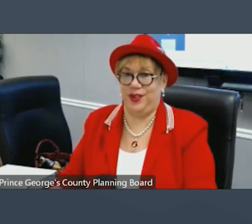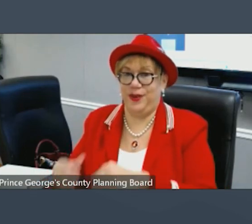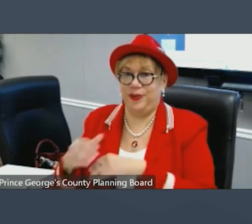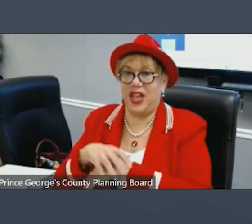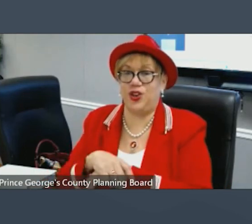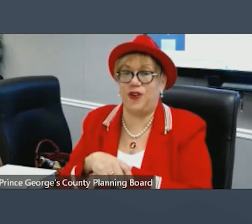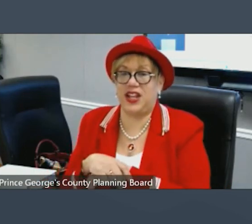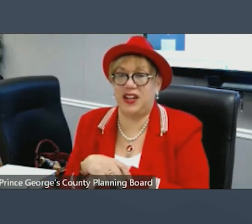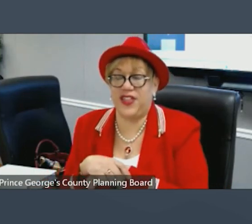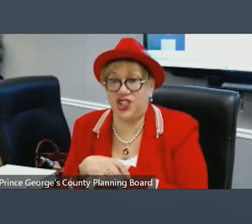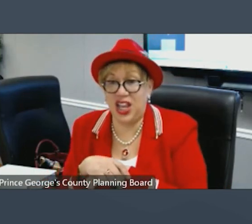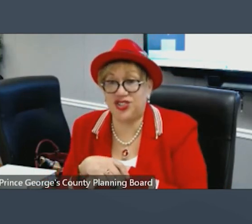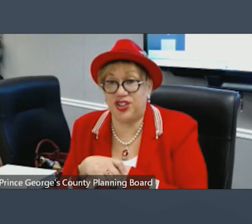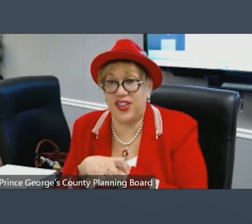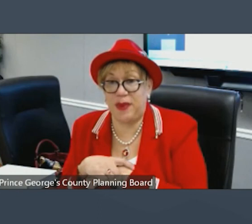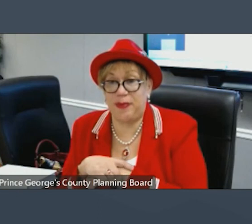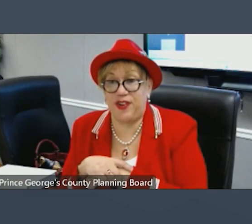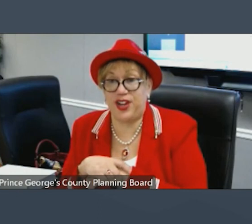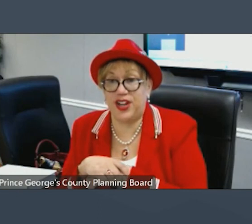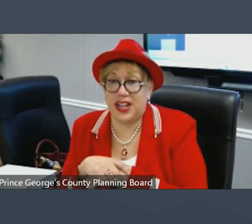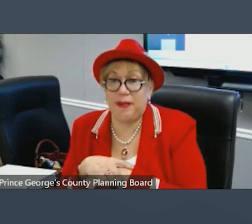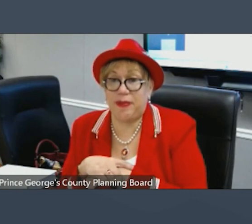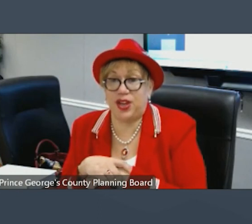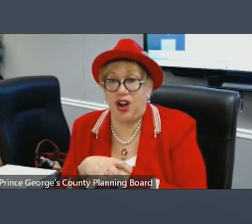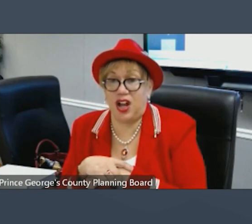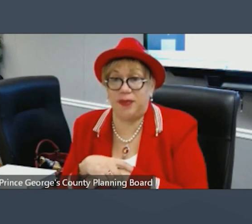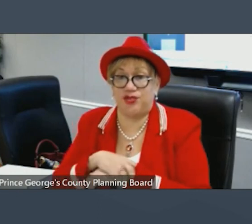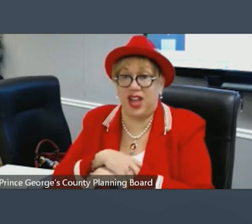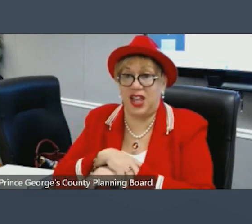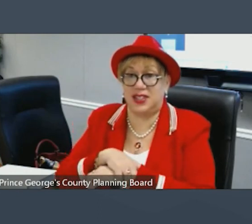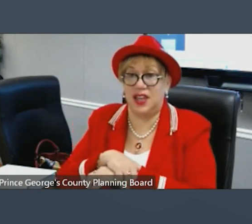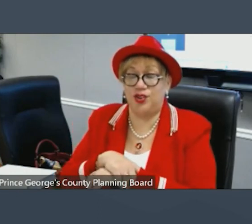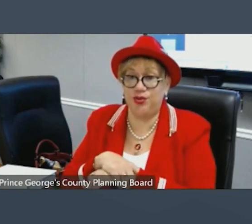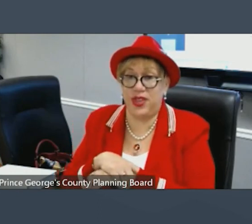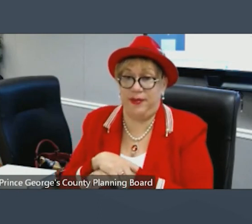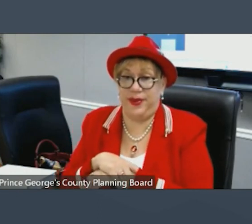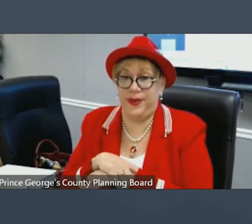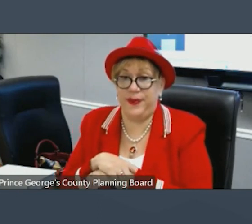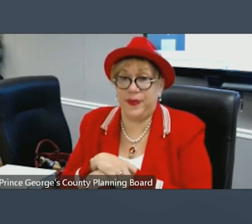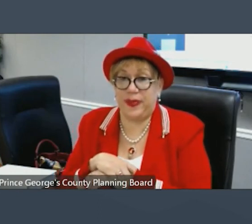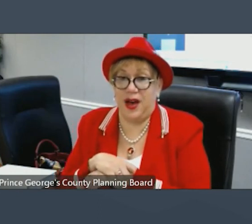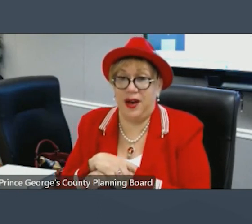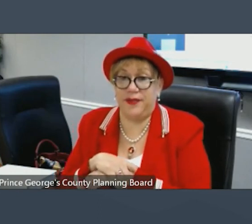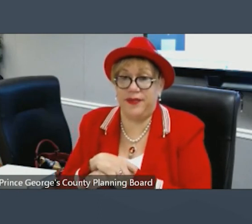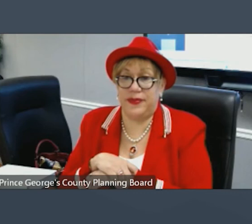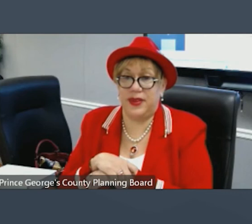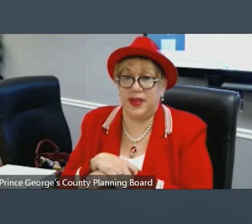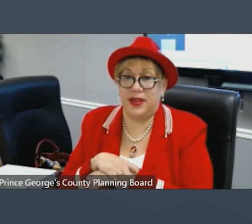use. And so if they change the law, that might be very good, and that might be a good argument to raise to them,